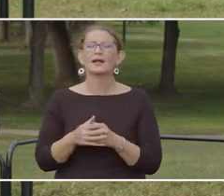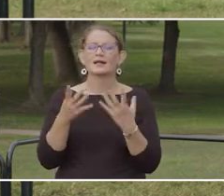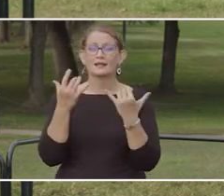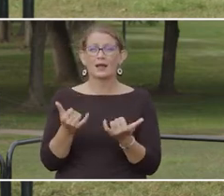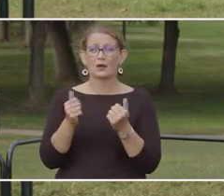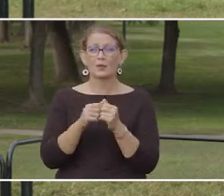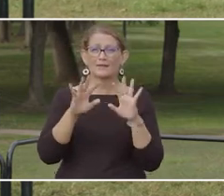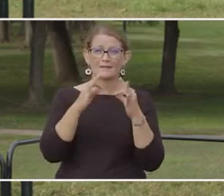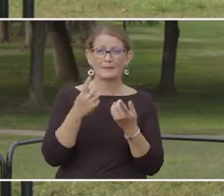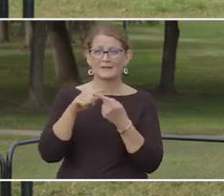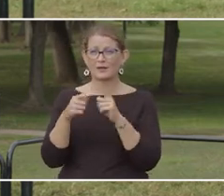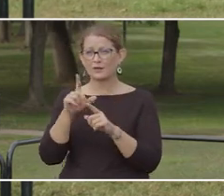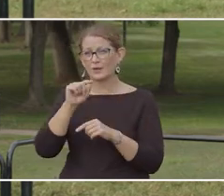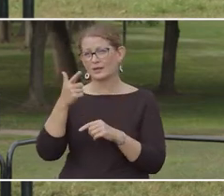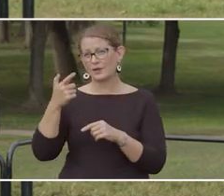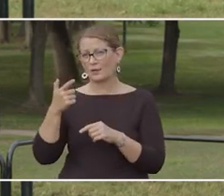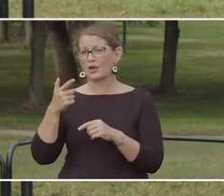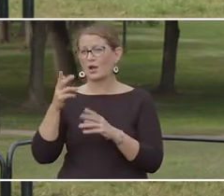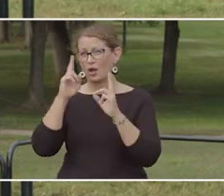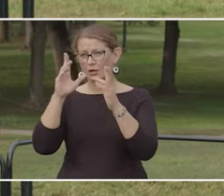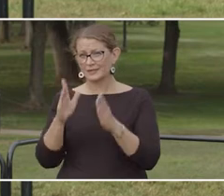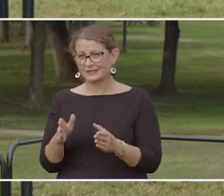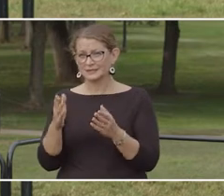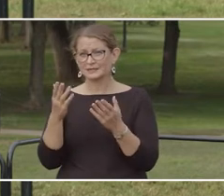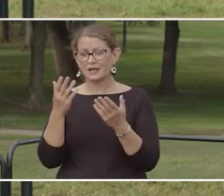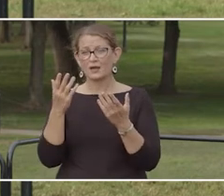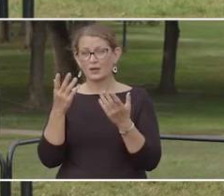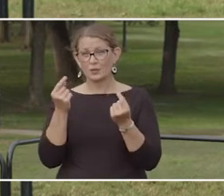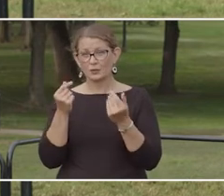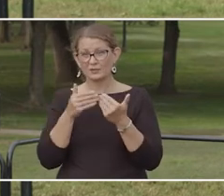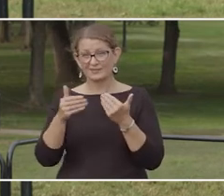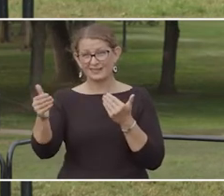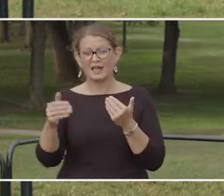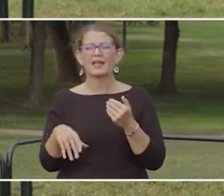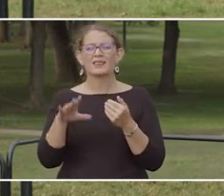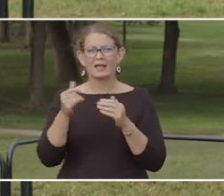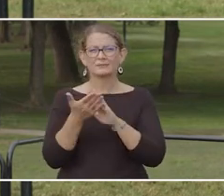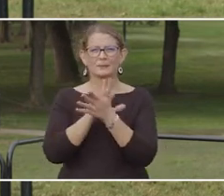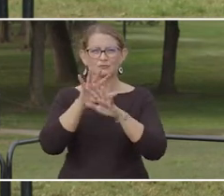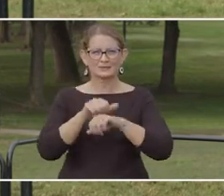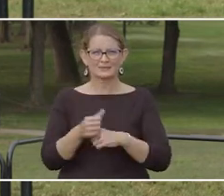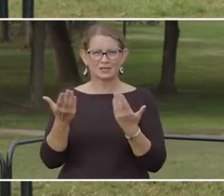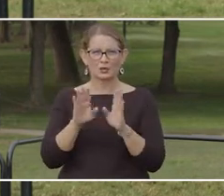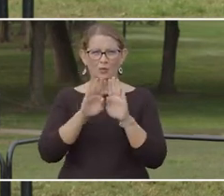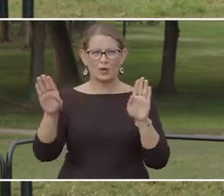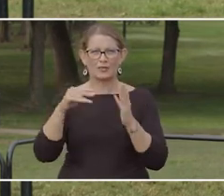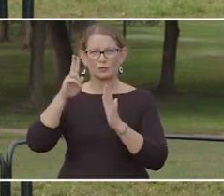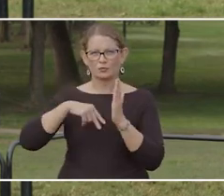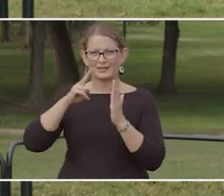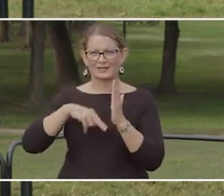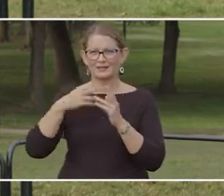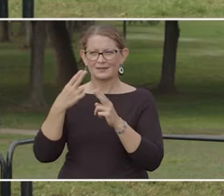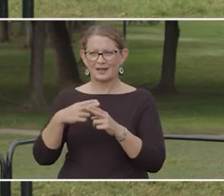friends of our 2021 honorees are about to do has become a tradition here at the wall, and that is the reading of the